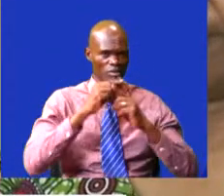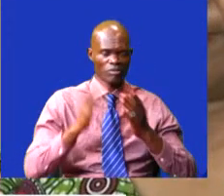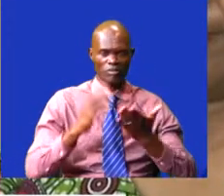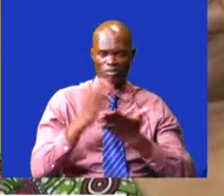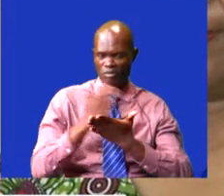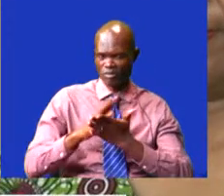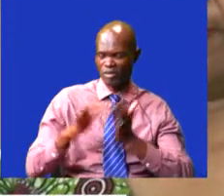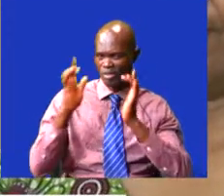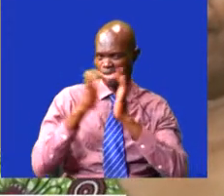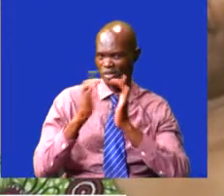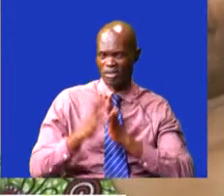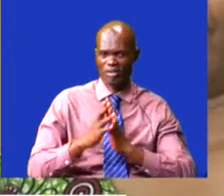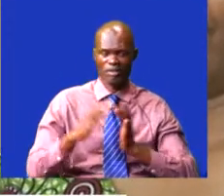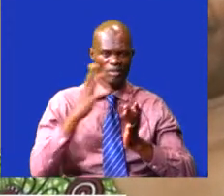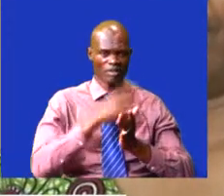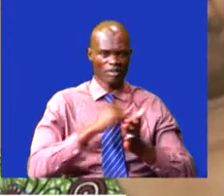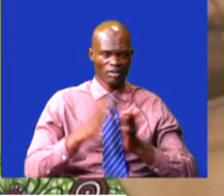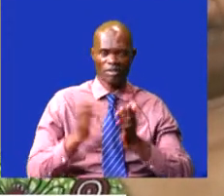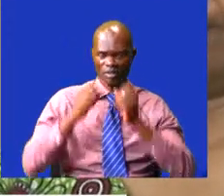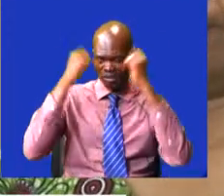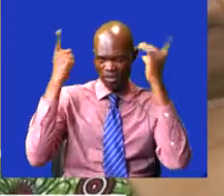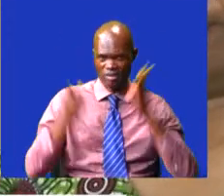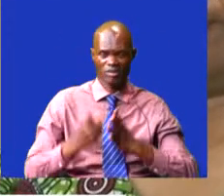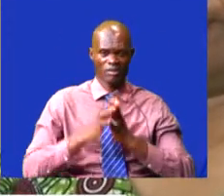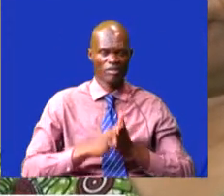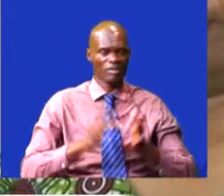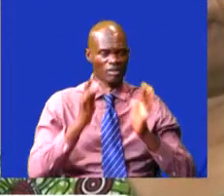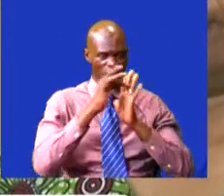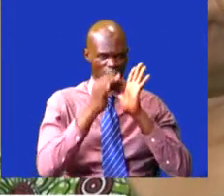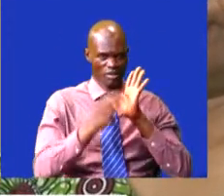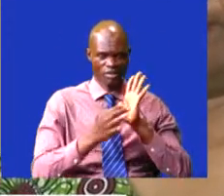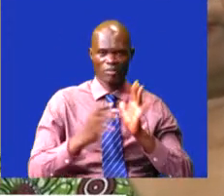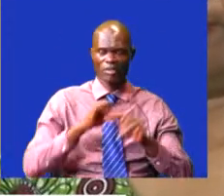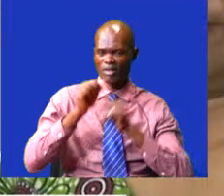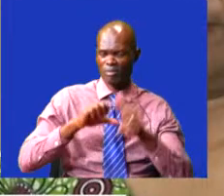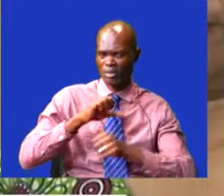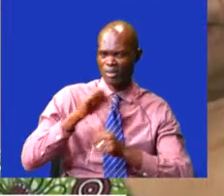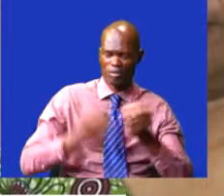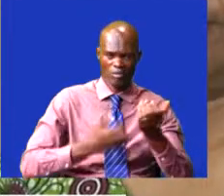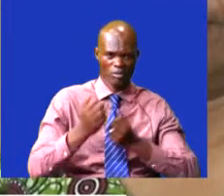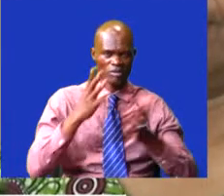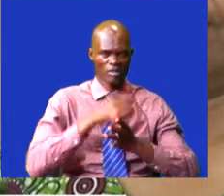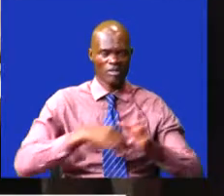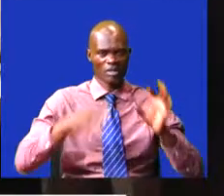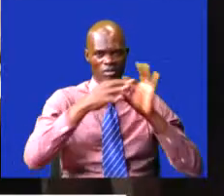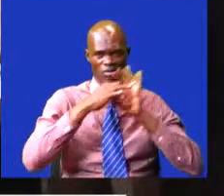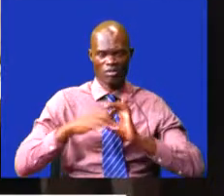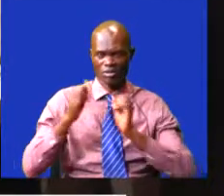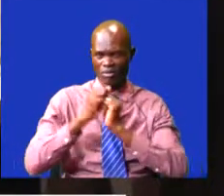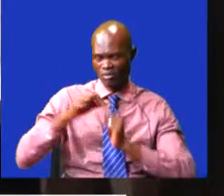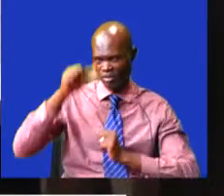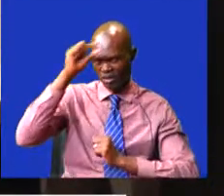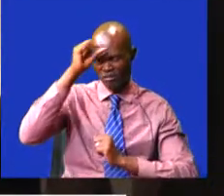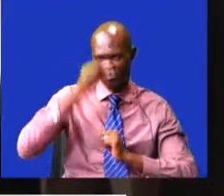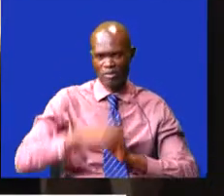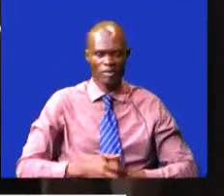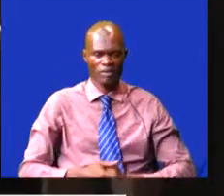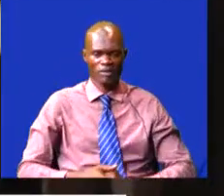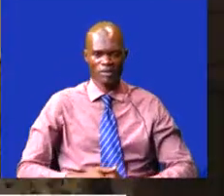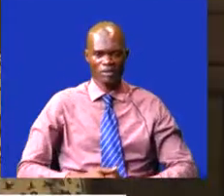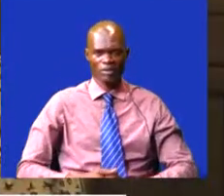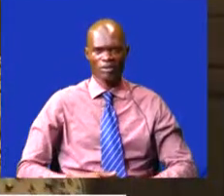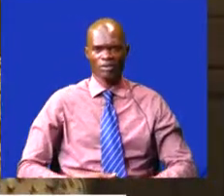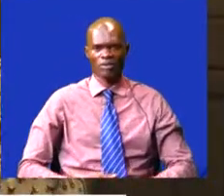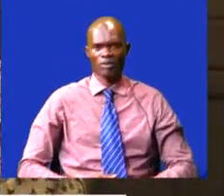share, network, and understand the facts, both about business and about collaborating with government. Nekala TV Kawoke